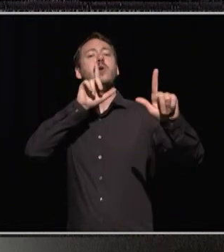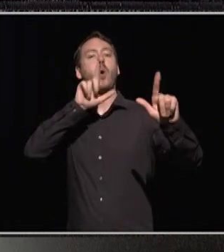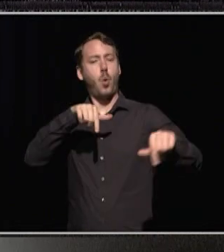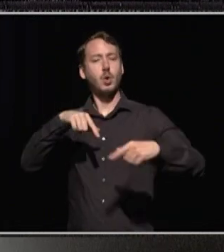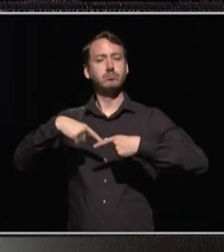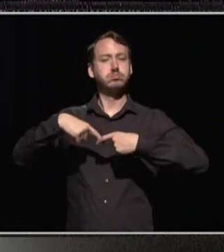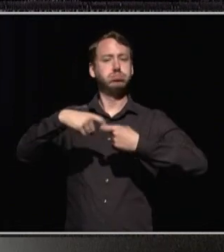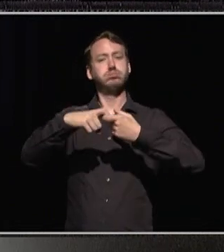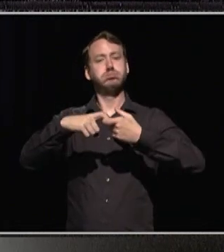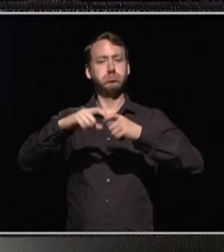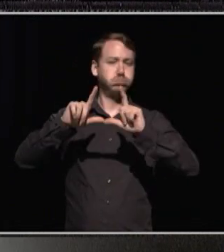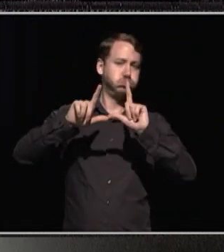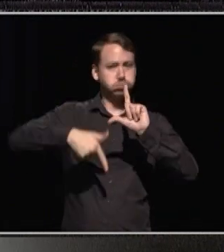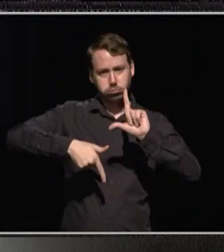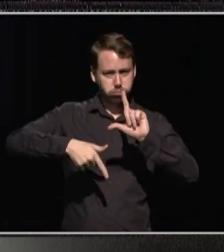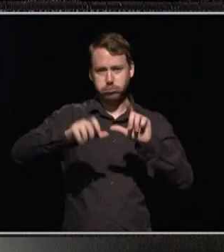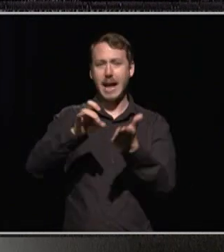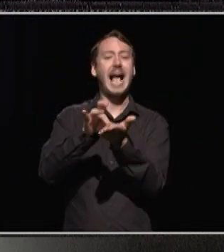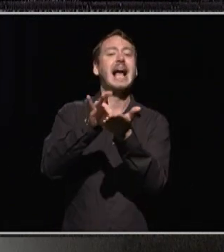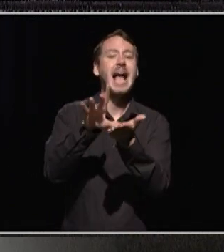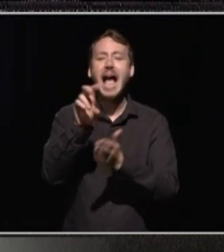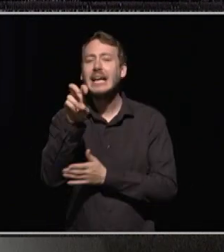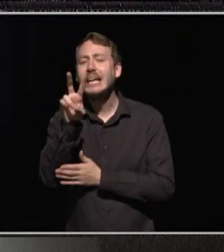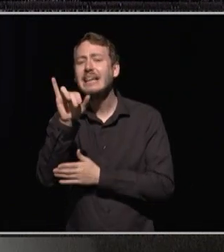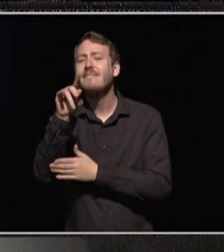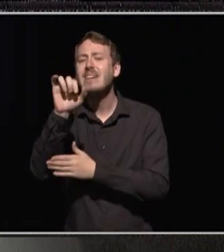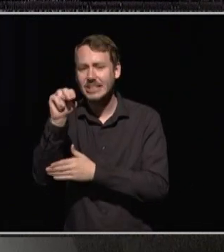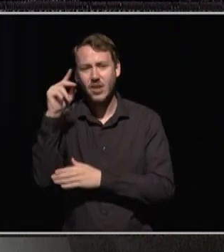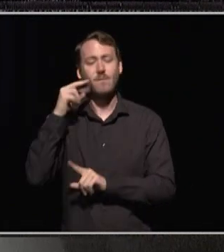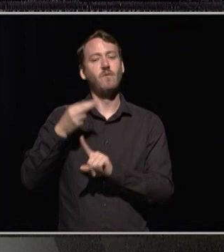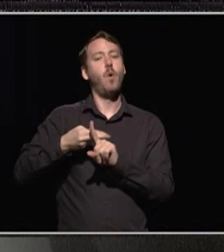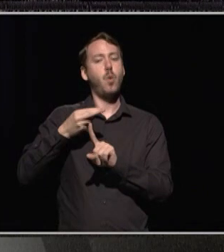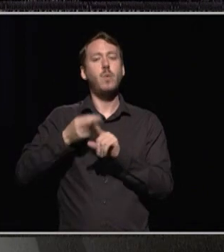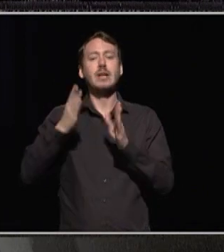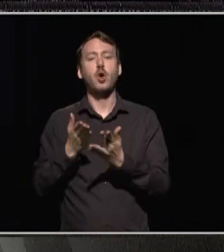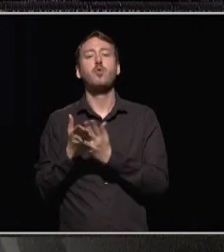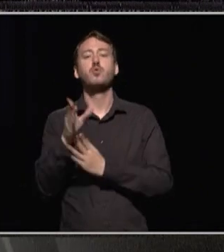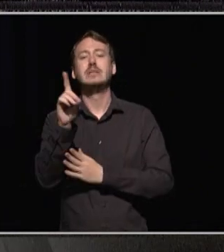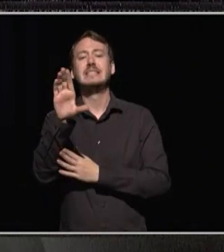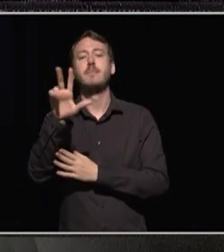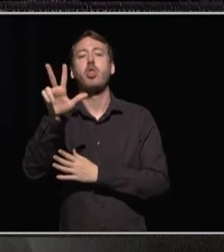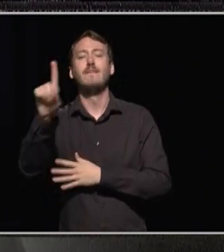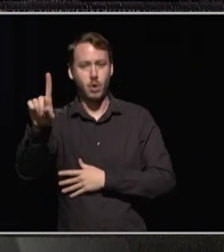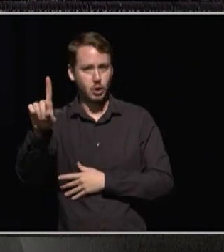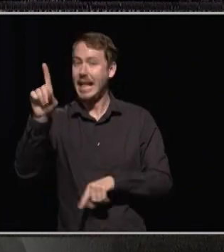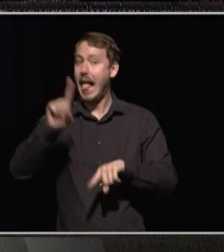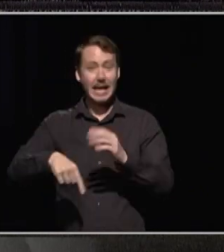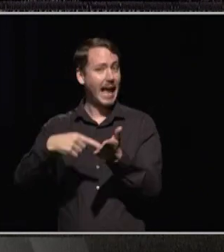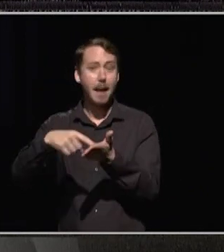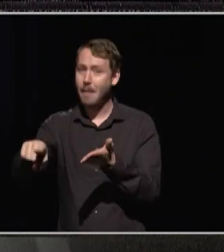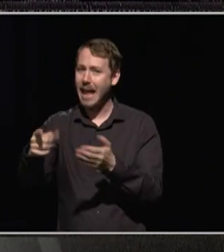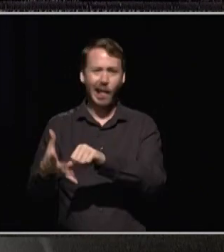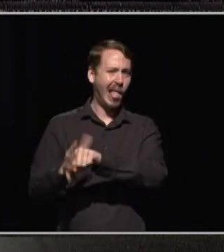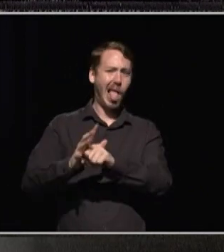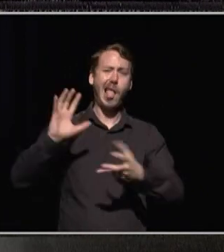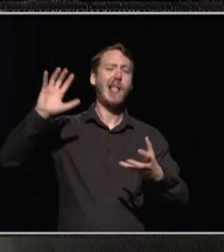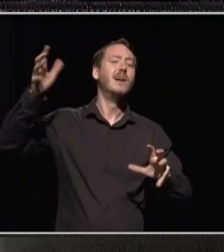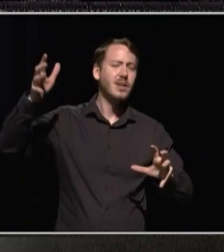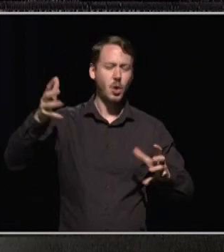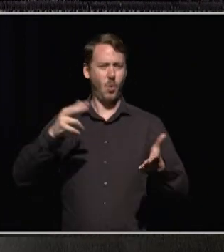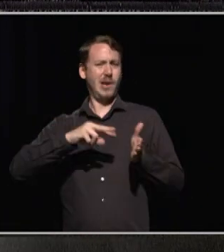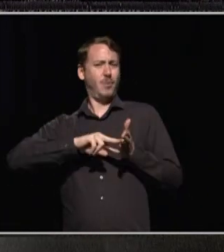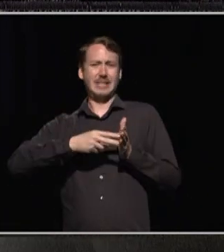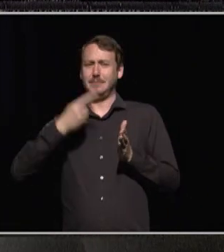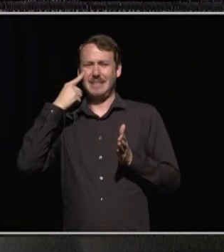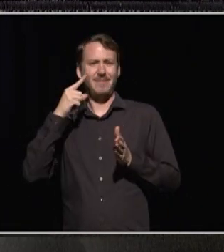temporarily suspending evictions through December 31st for renters unable to pay because of the pandemic. What does this mean, if anything, for San